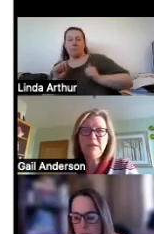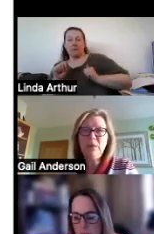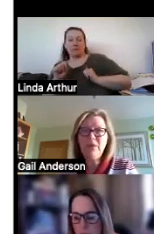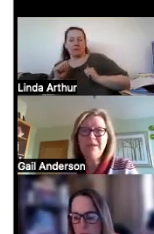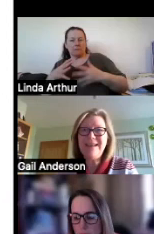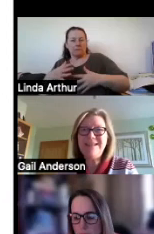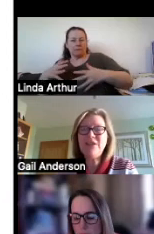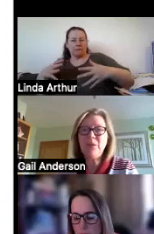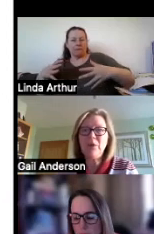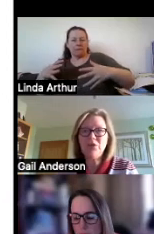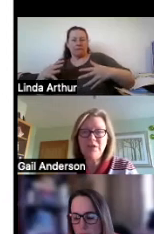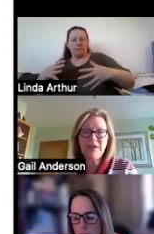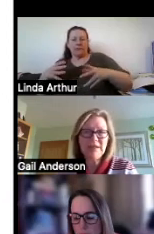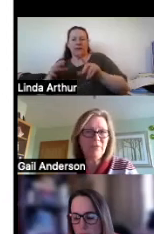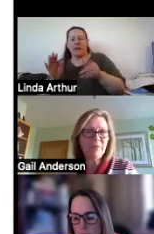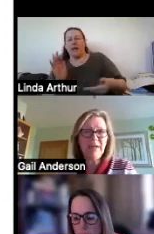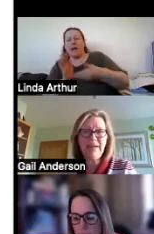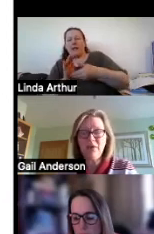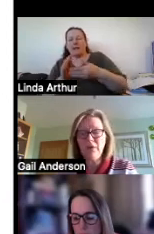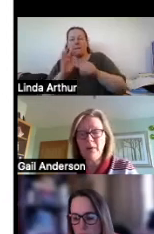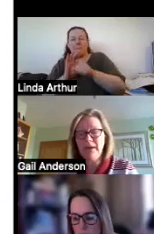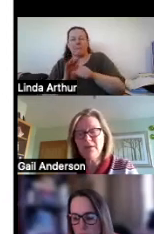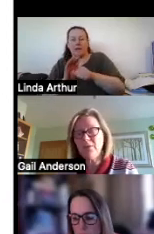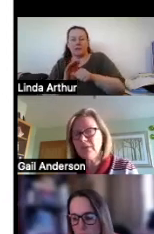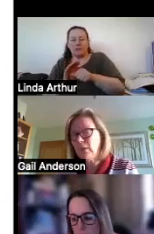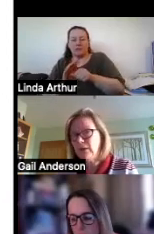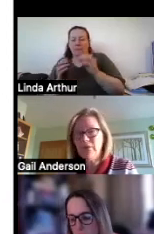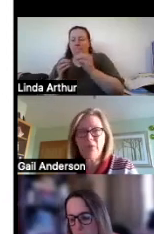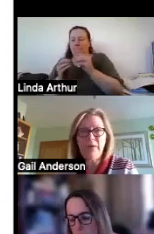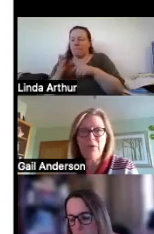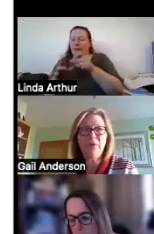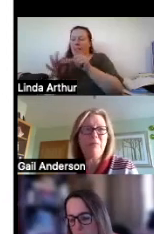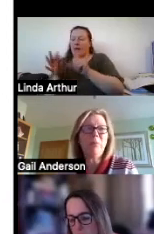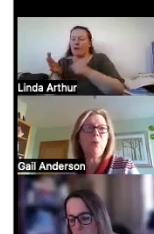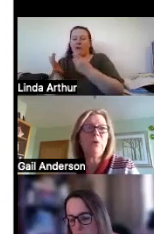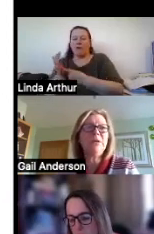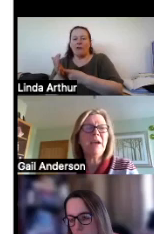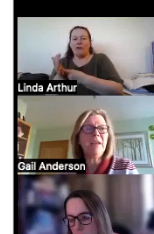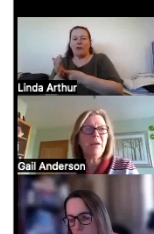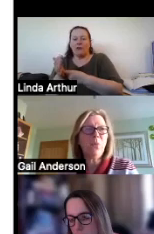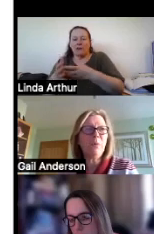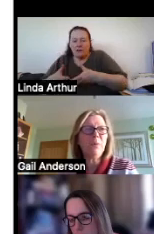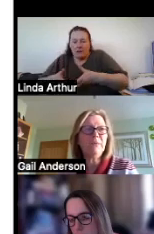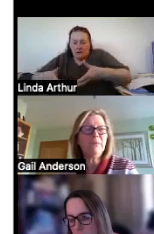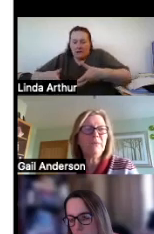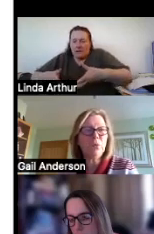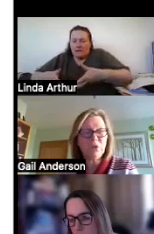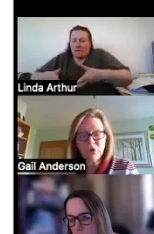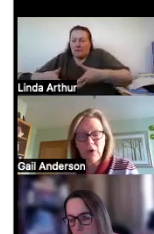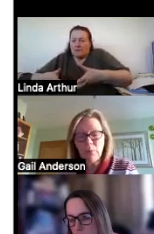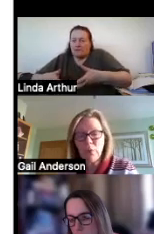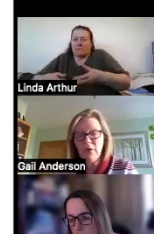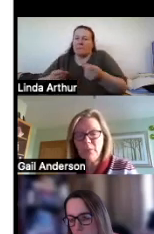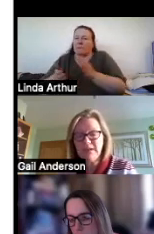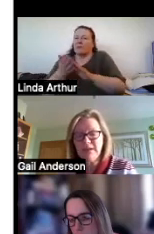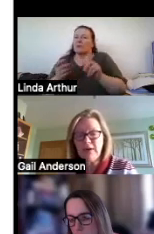progresses as well, there's additional pressure, as you can see from the slide there, on the bladder. So it's quite often reported that women will go to the